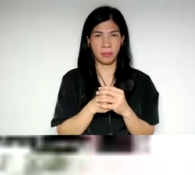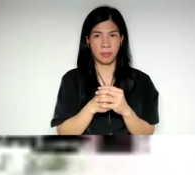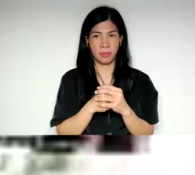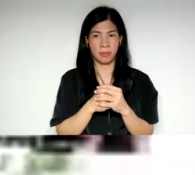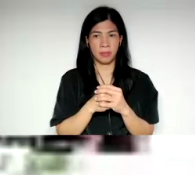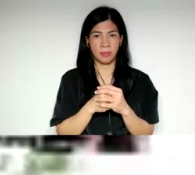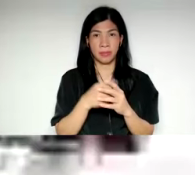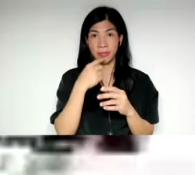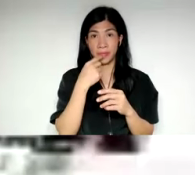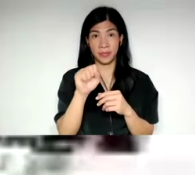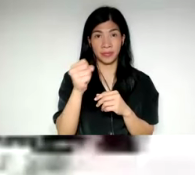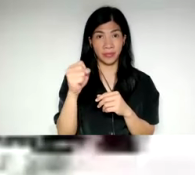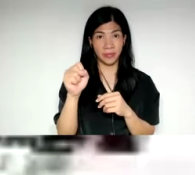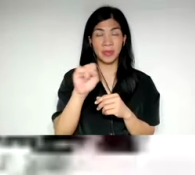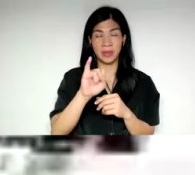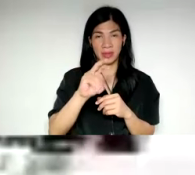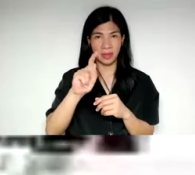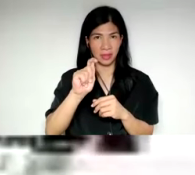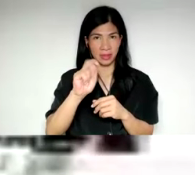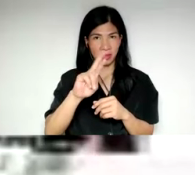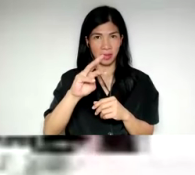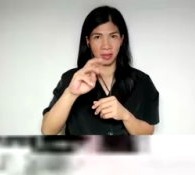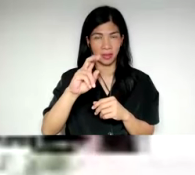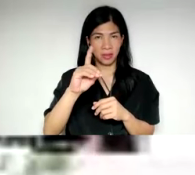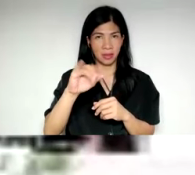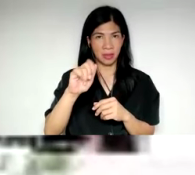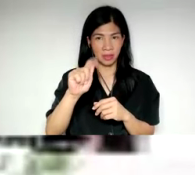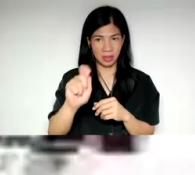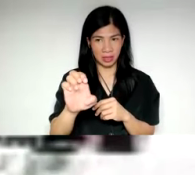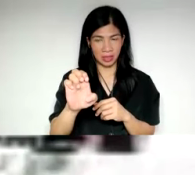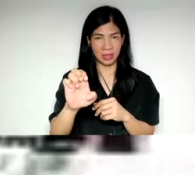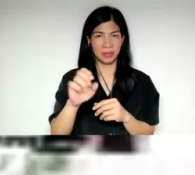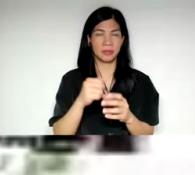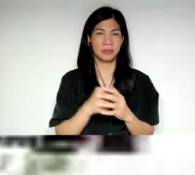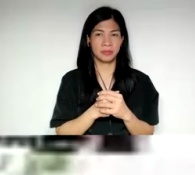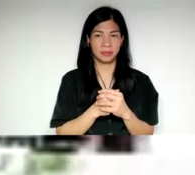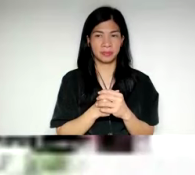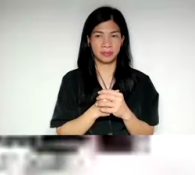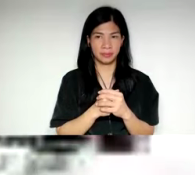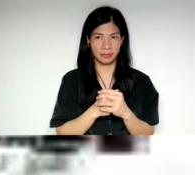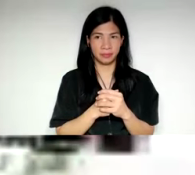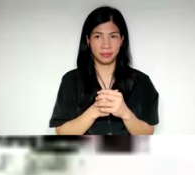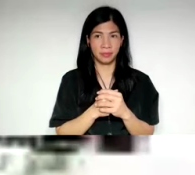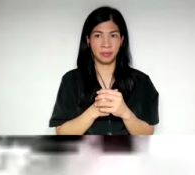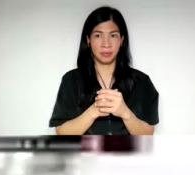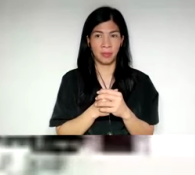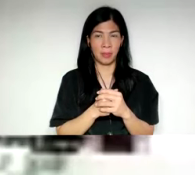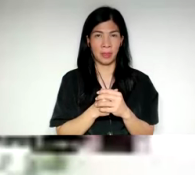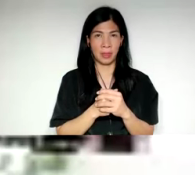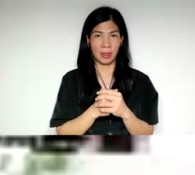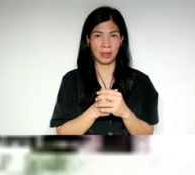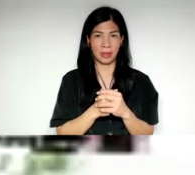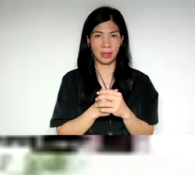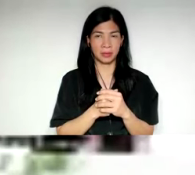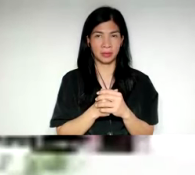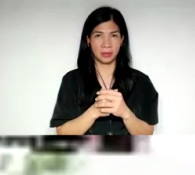and transparency. So that's why we propose our structure around the non-hierarchical ecosystem